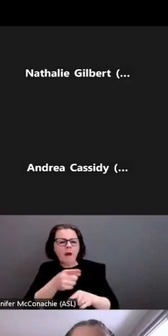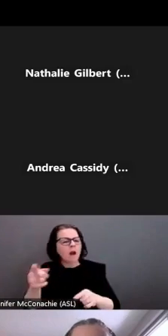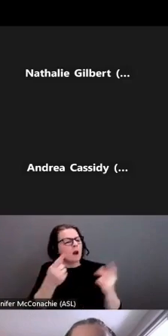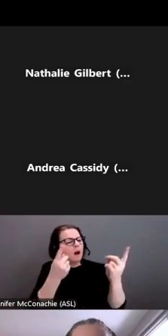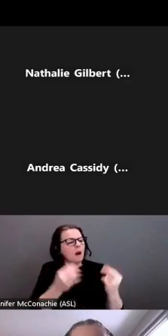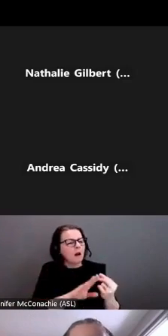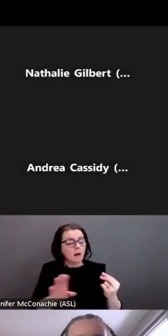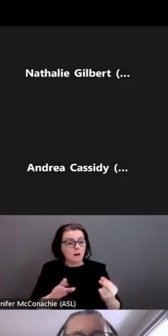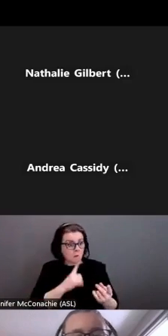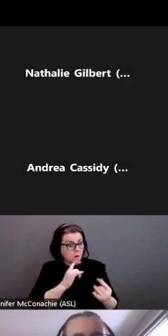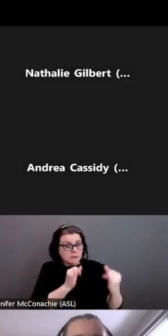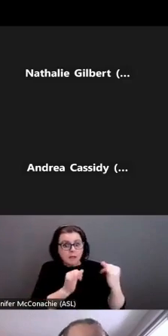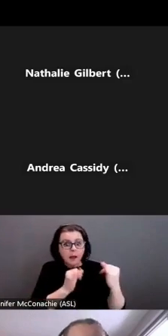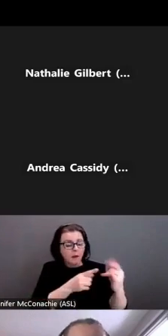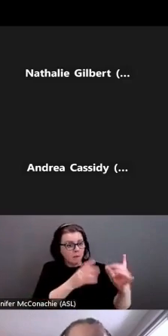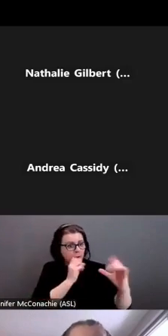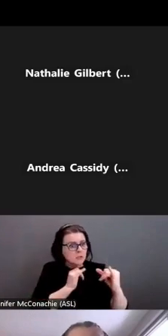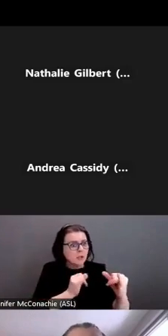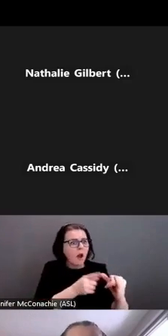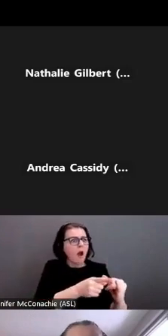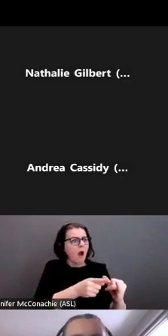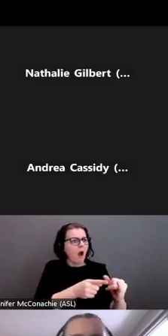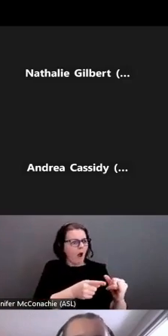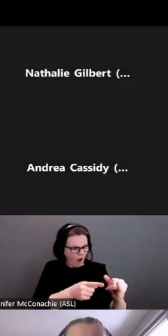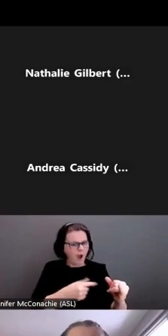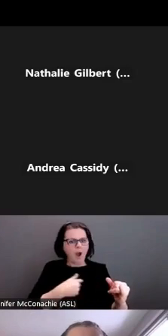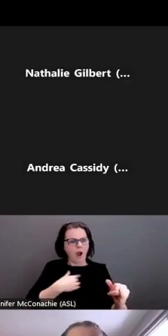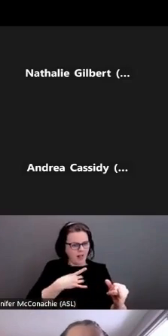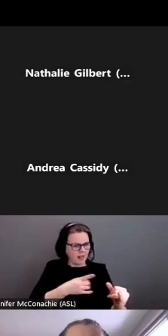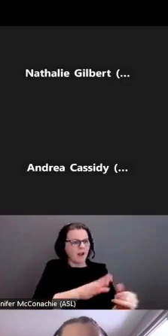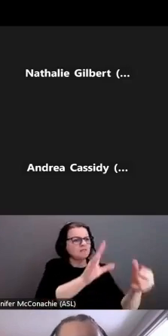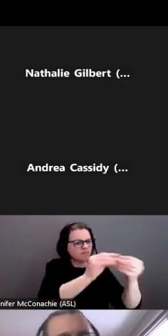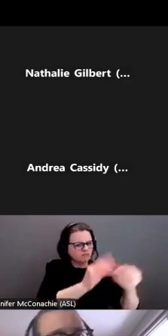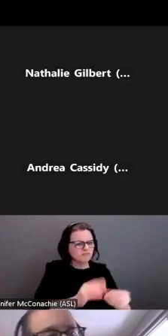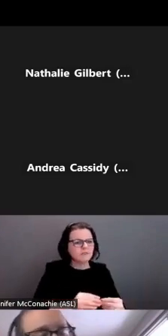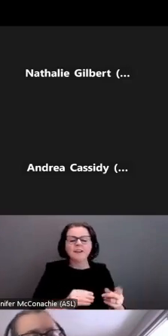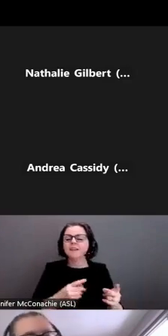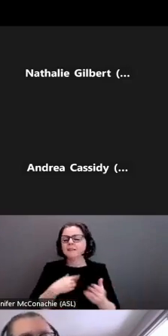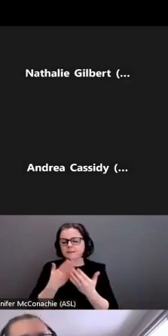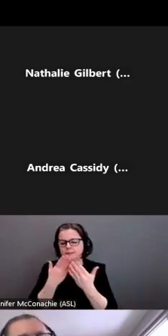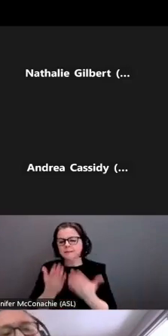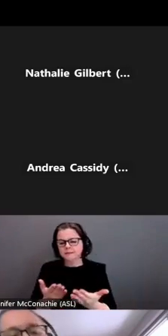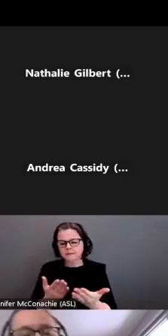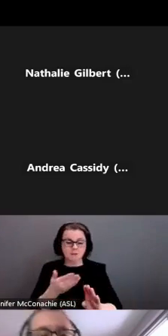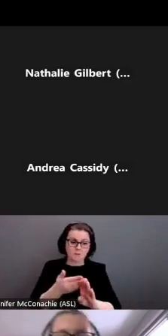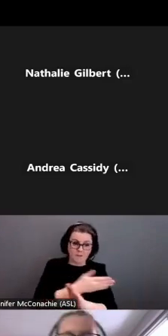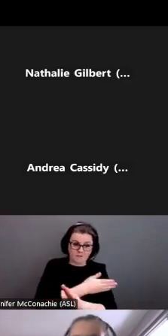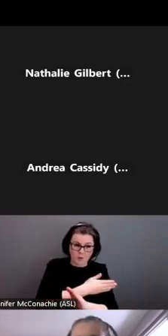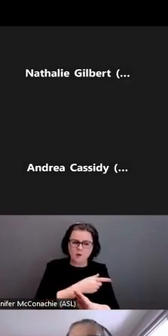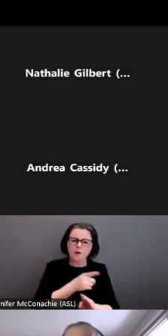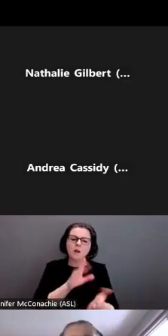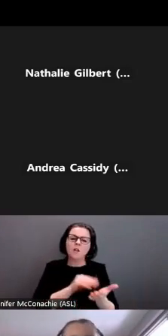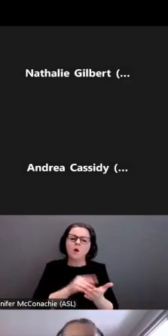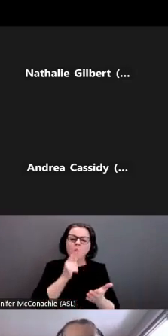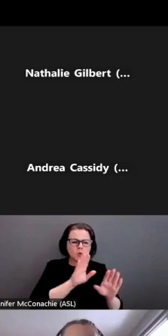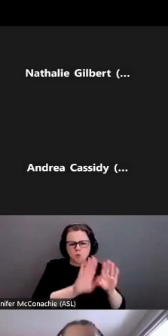age group fighting for causes that you are passionate about. And so definitely research beforehand and perhaps go with someone,